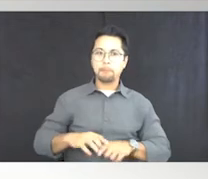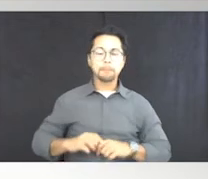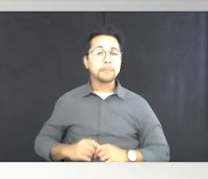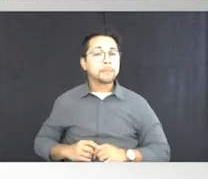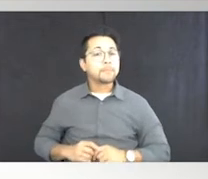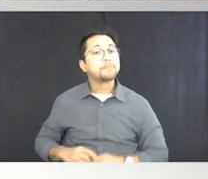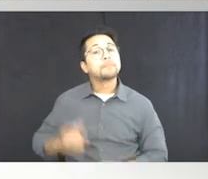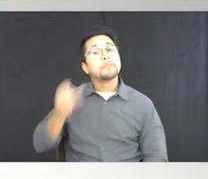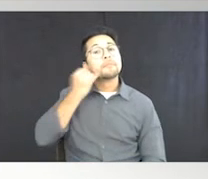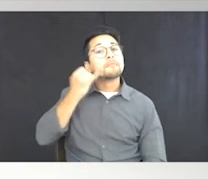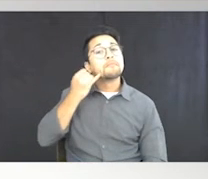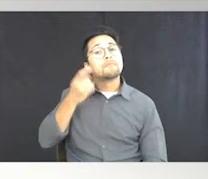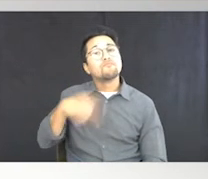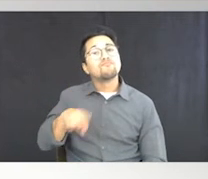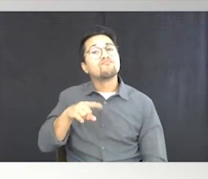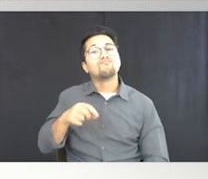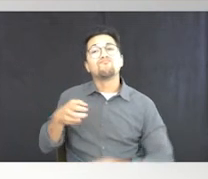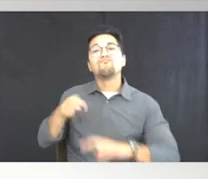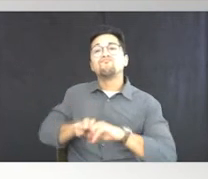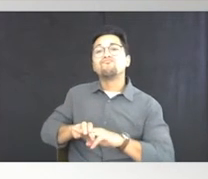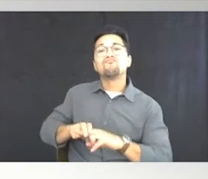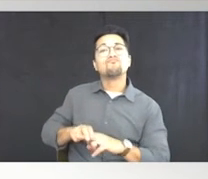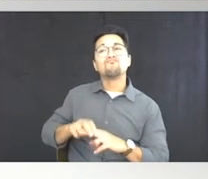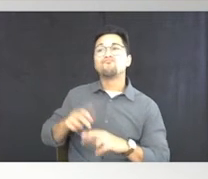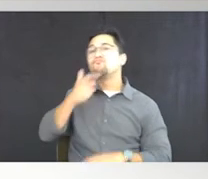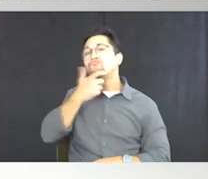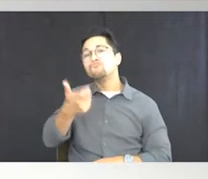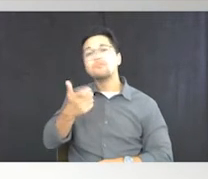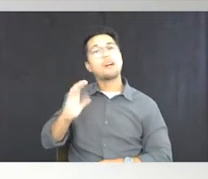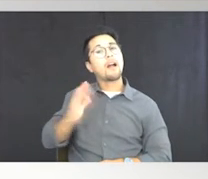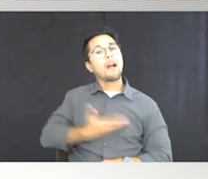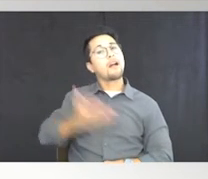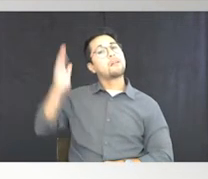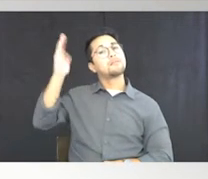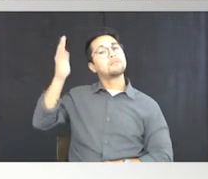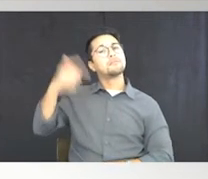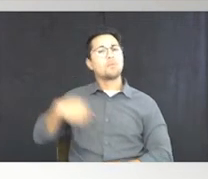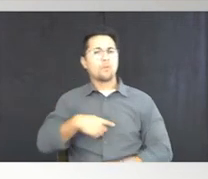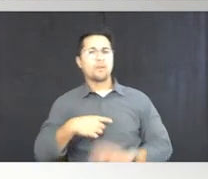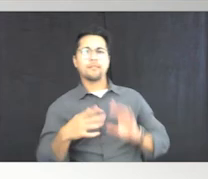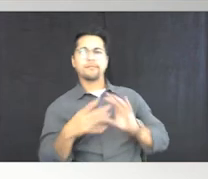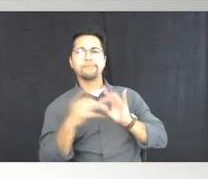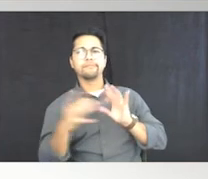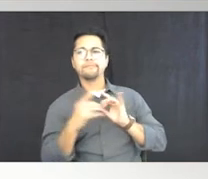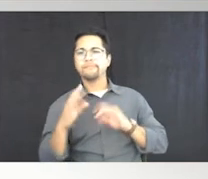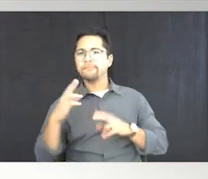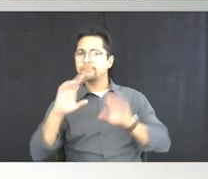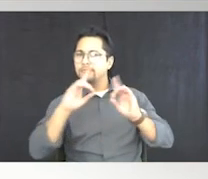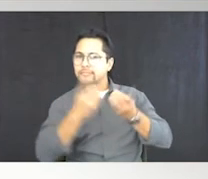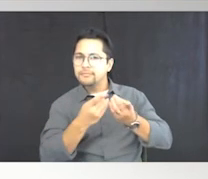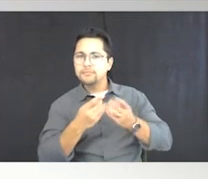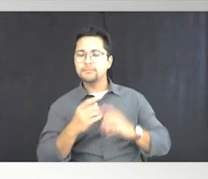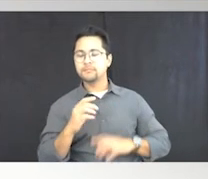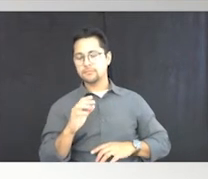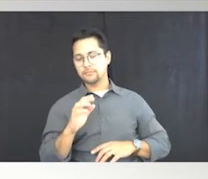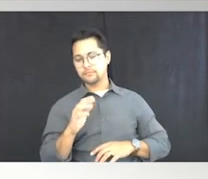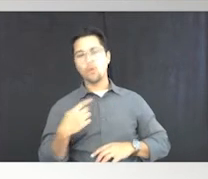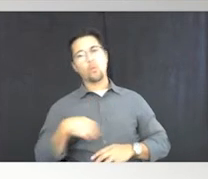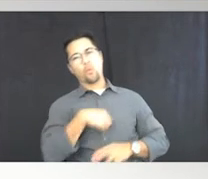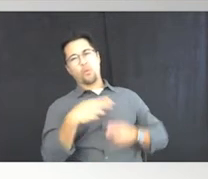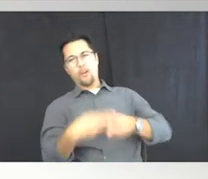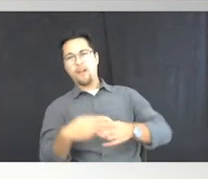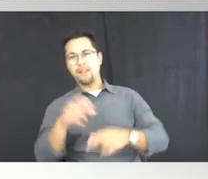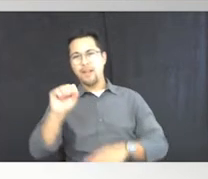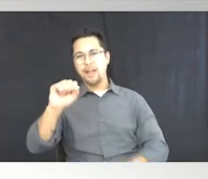So if you've sat in our other presentations, we always refer to a district's, we call it